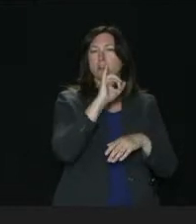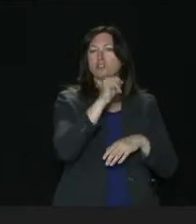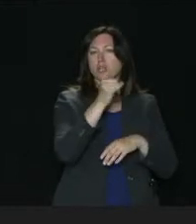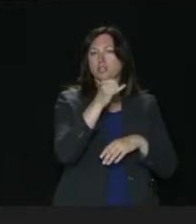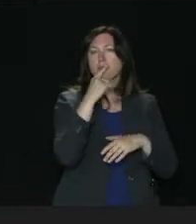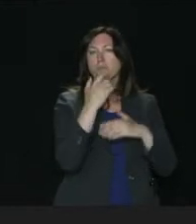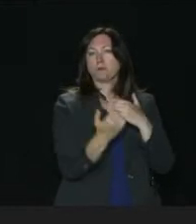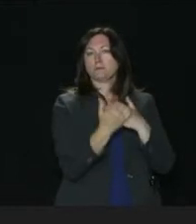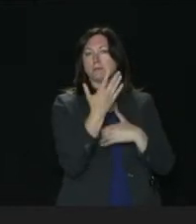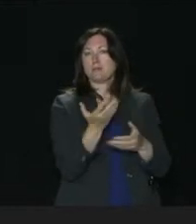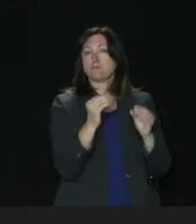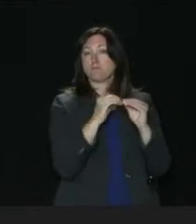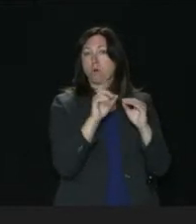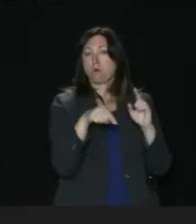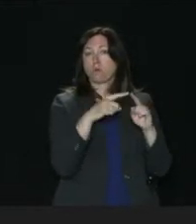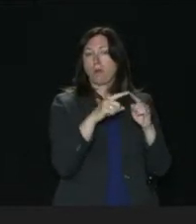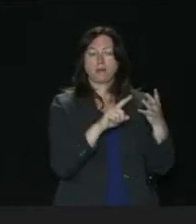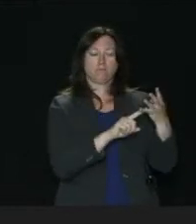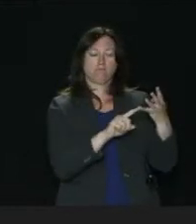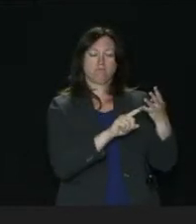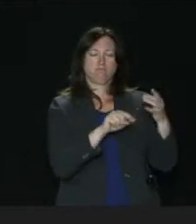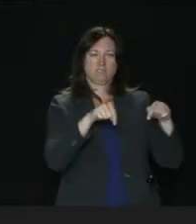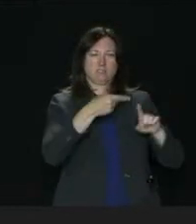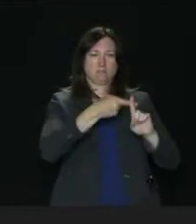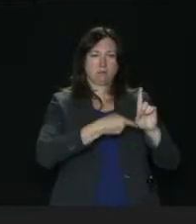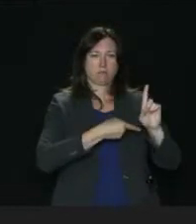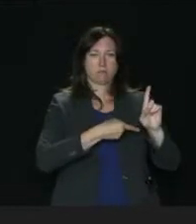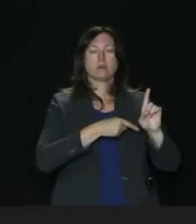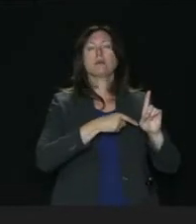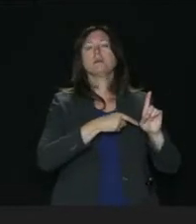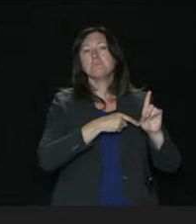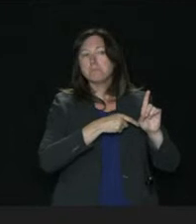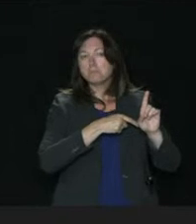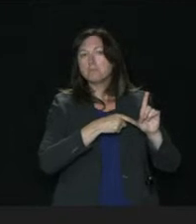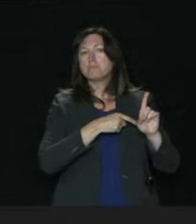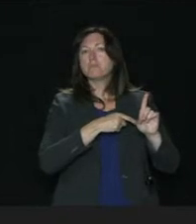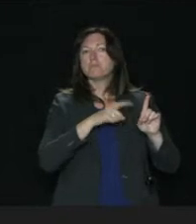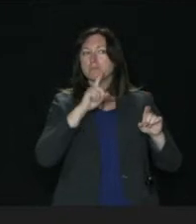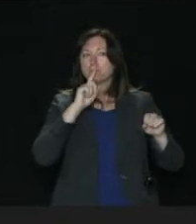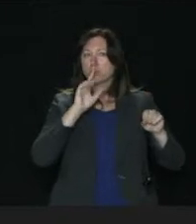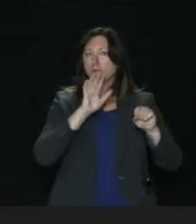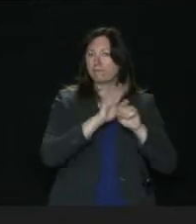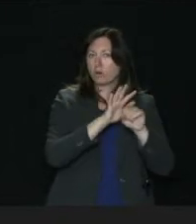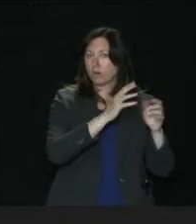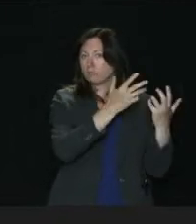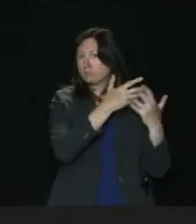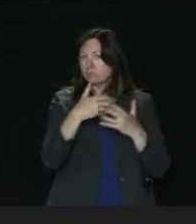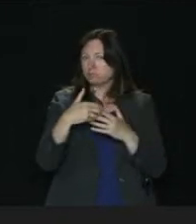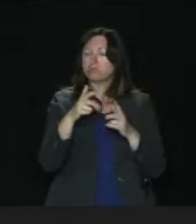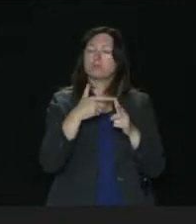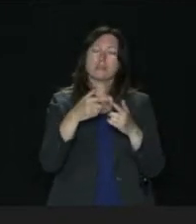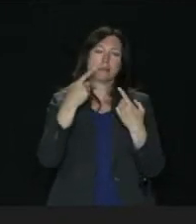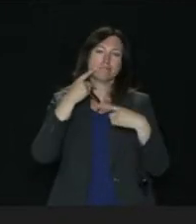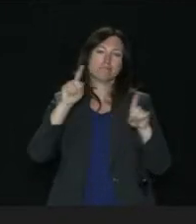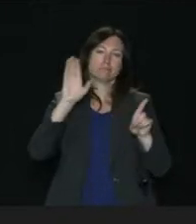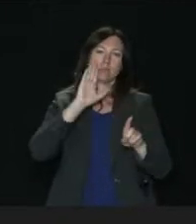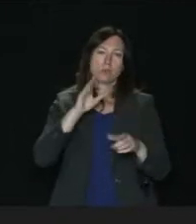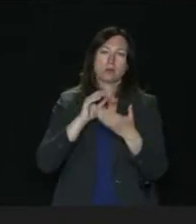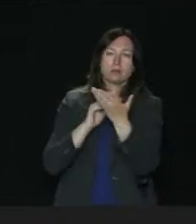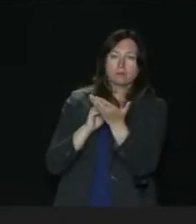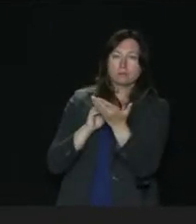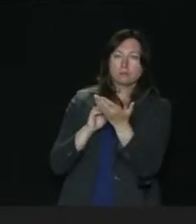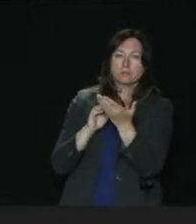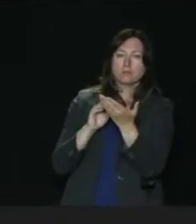but further detail will be provided once we solidify that. So, General Brodie, I don't know if there was